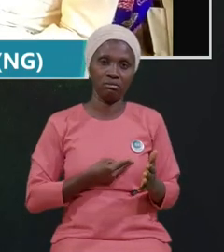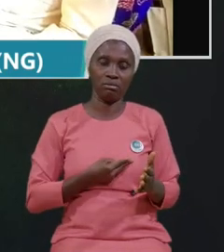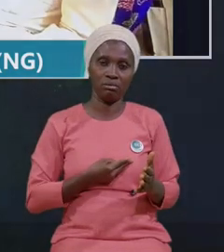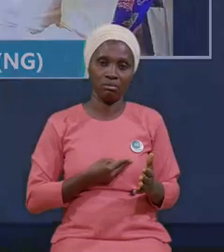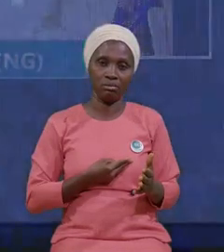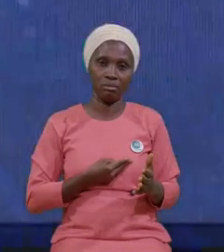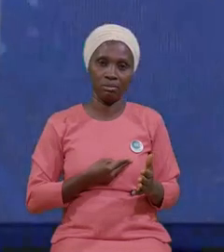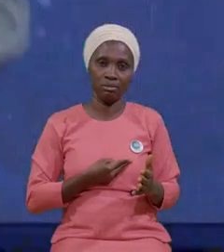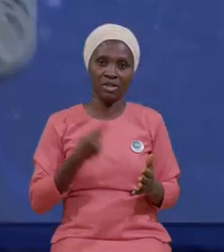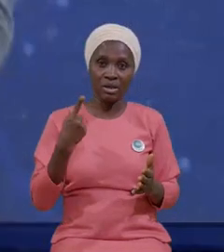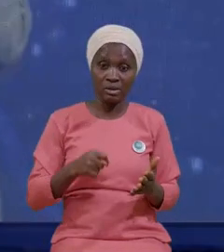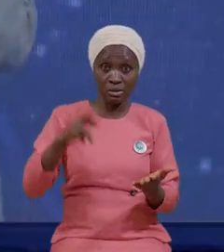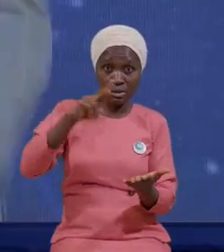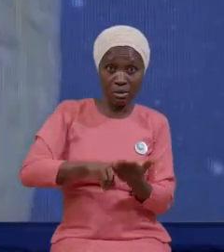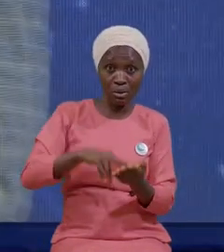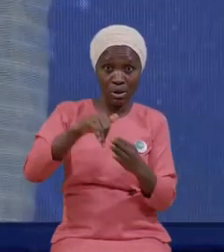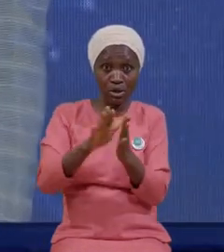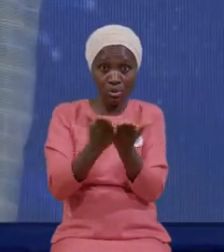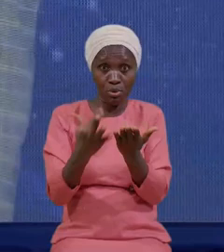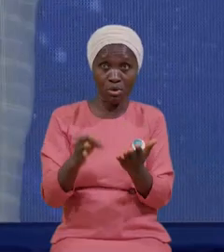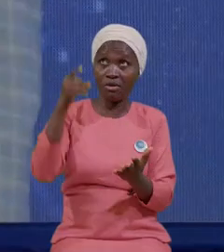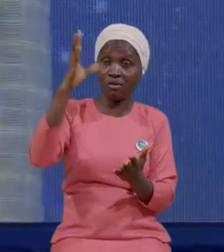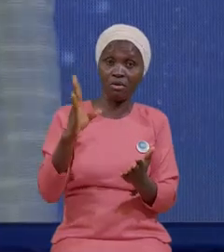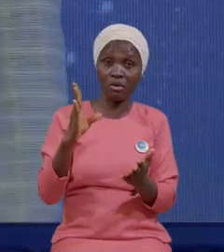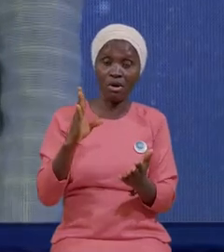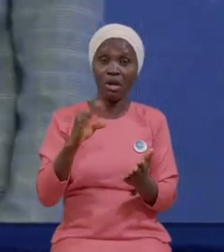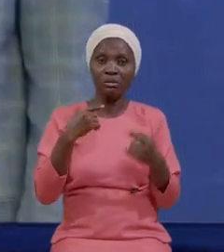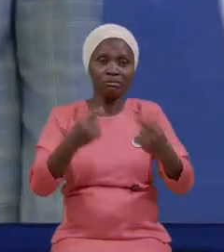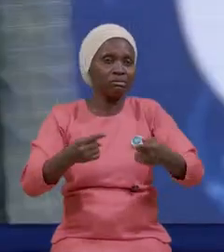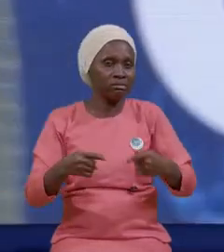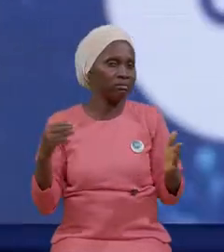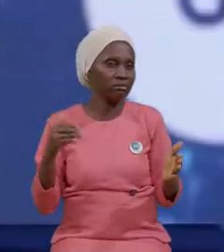The record in the book of God argues against us.